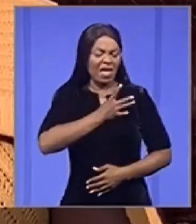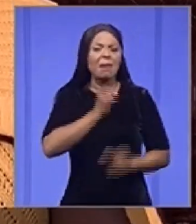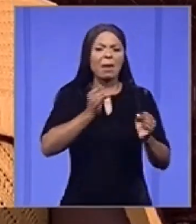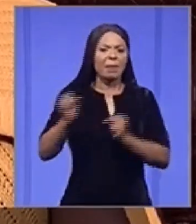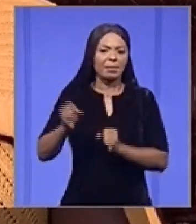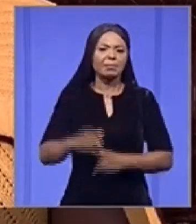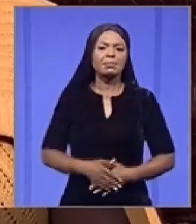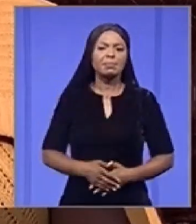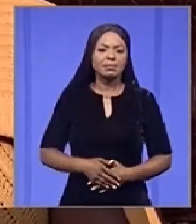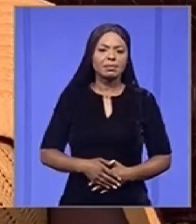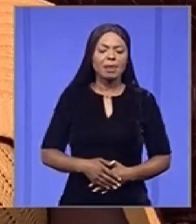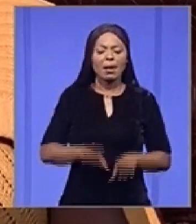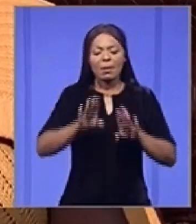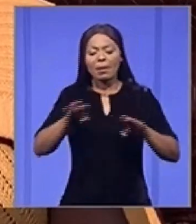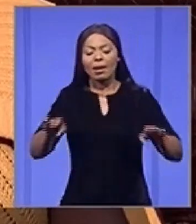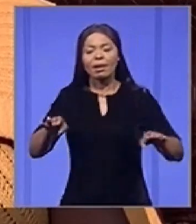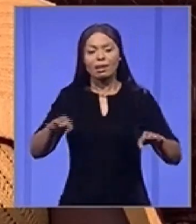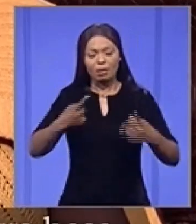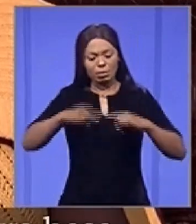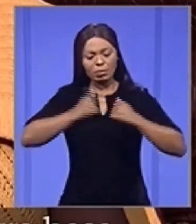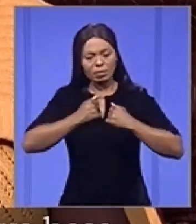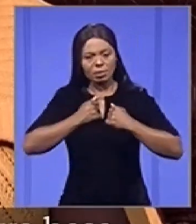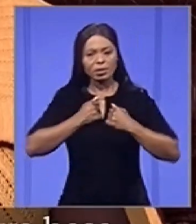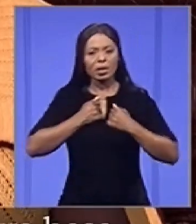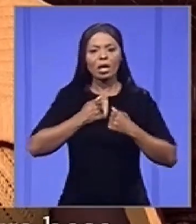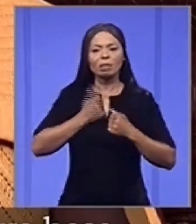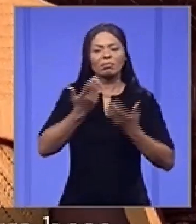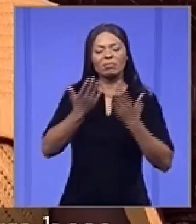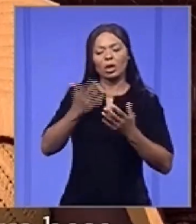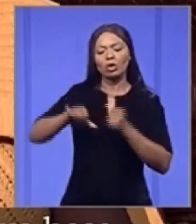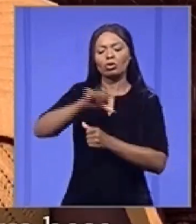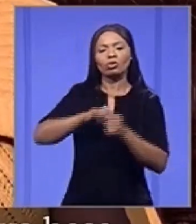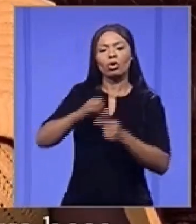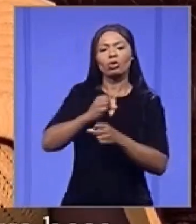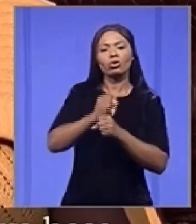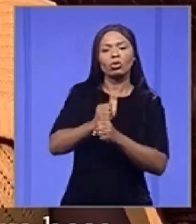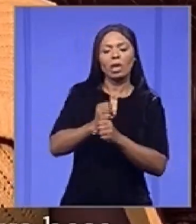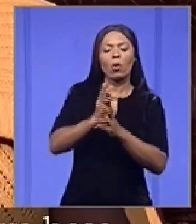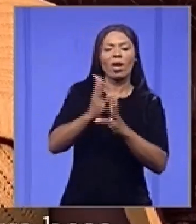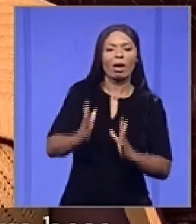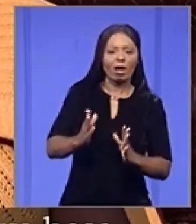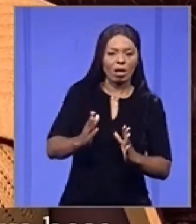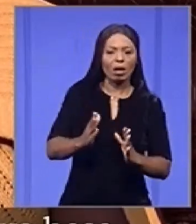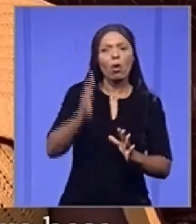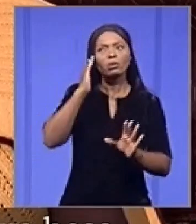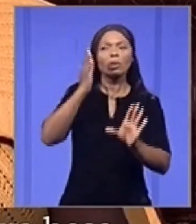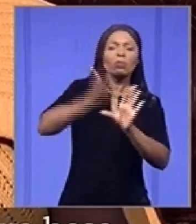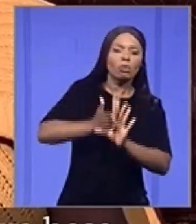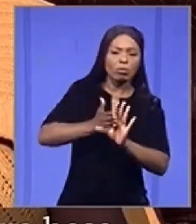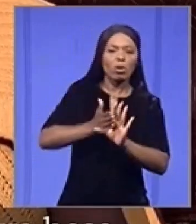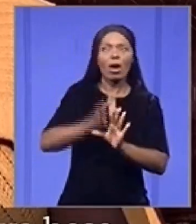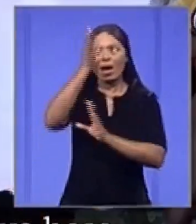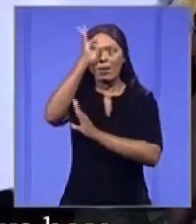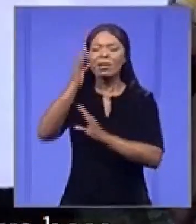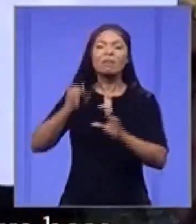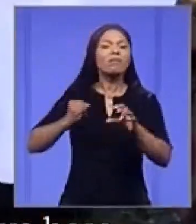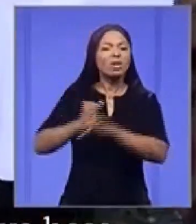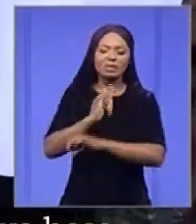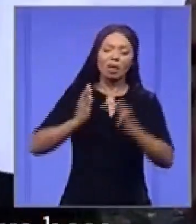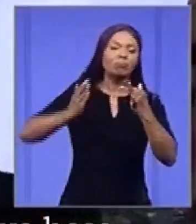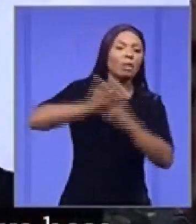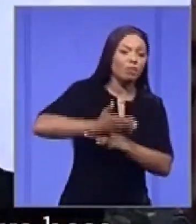Bana ba mo gae re tlhoka gore di social worker kapa puso intervene mo bone ka ponya litlo. Bana